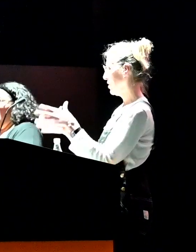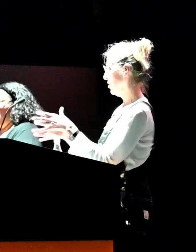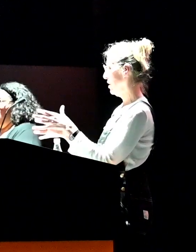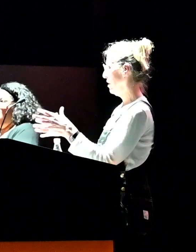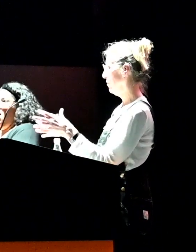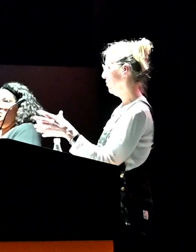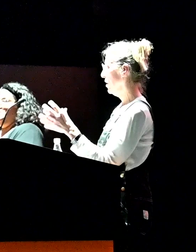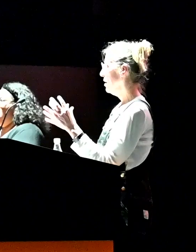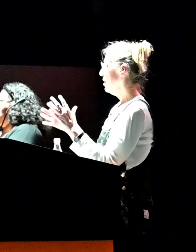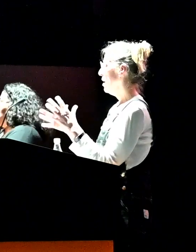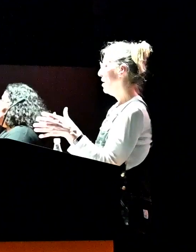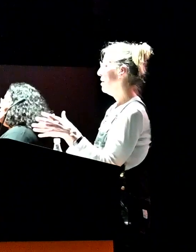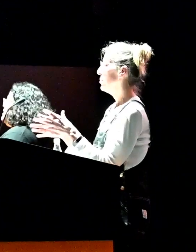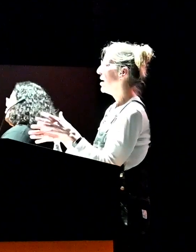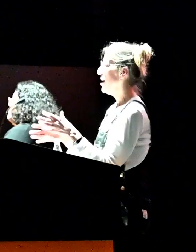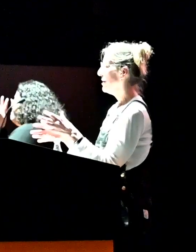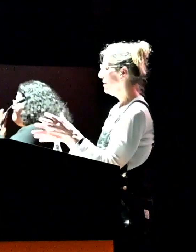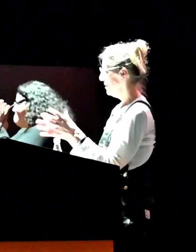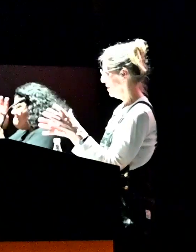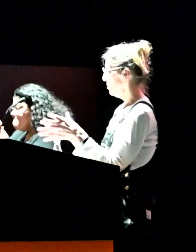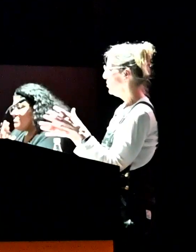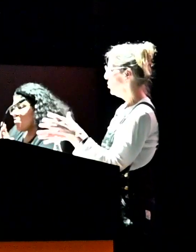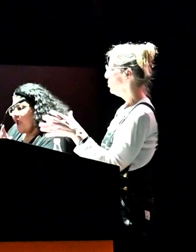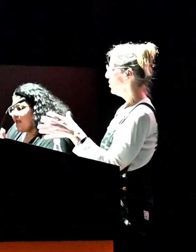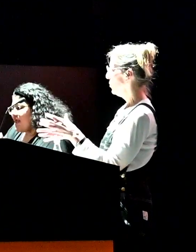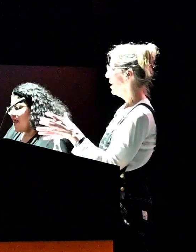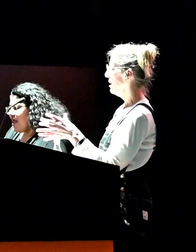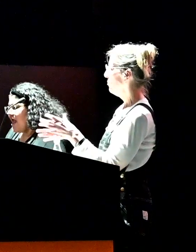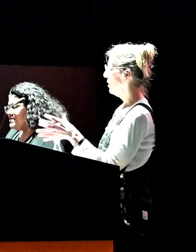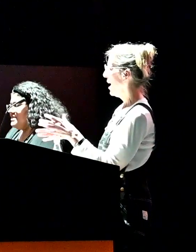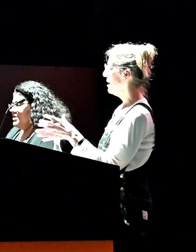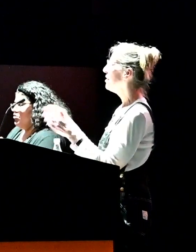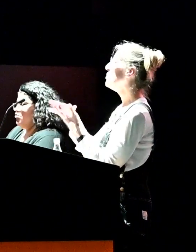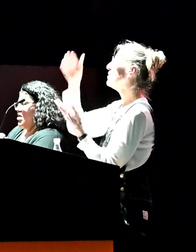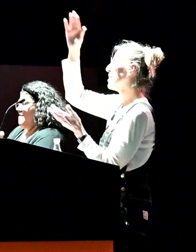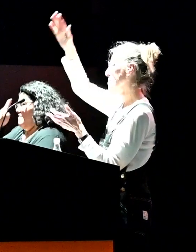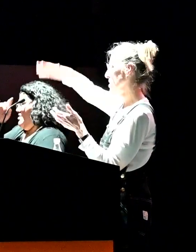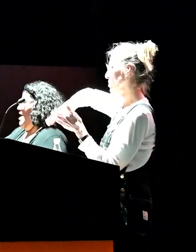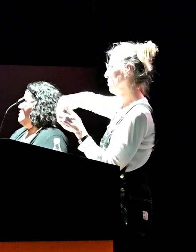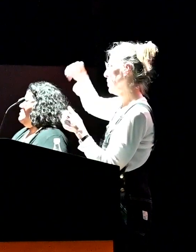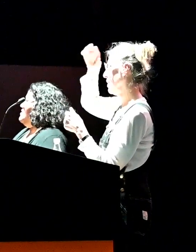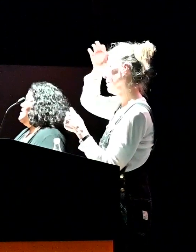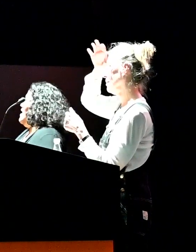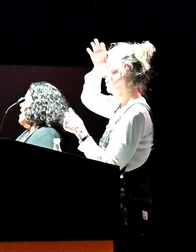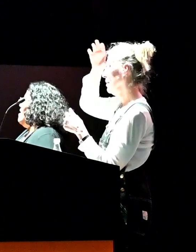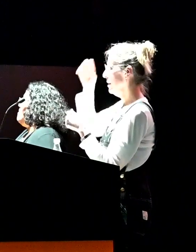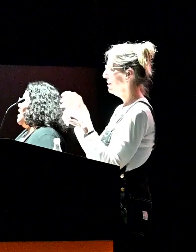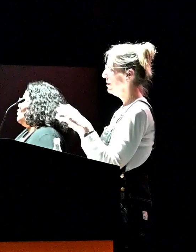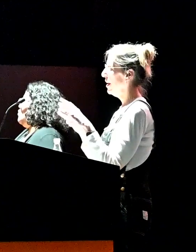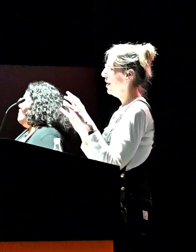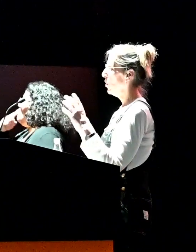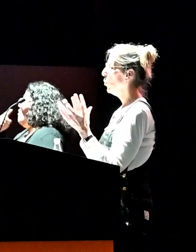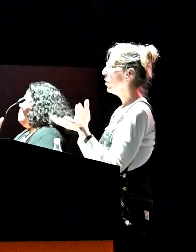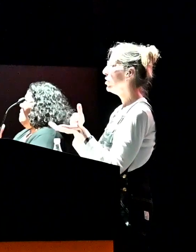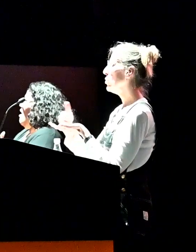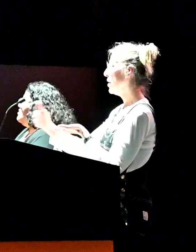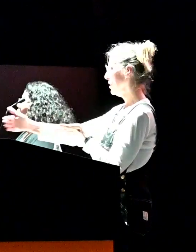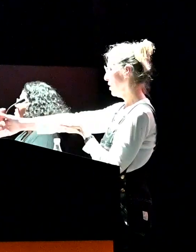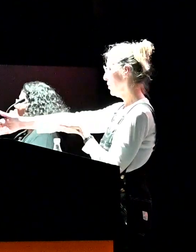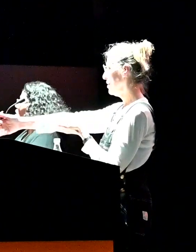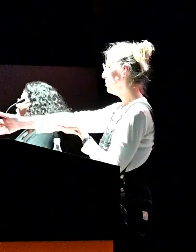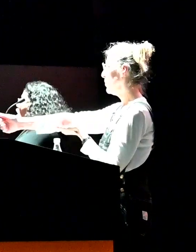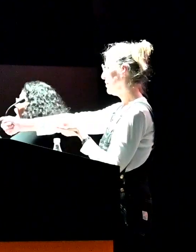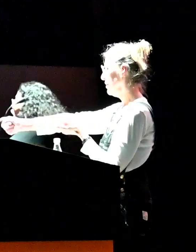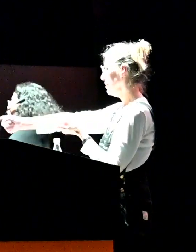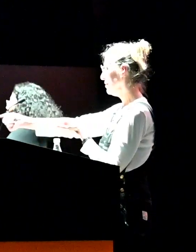whole collection of brand assets that to be created for that. It's almost like a menu of parts. It's like, where do you wanna